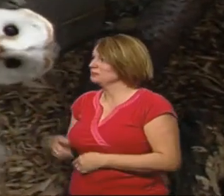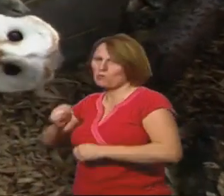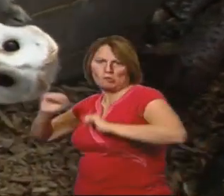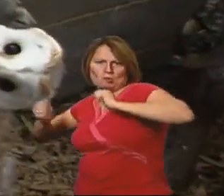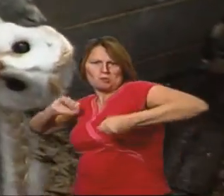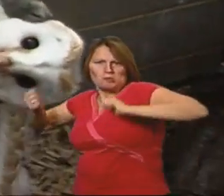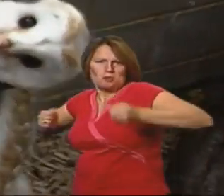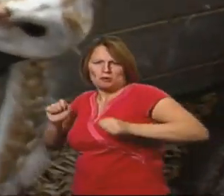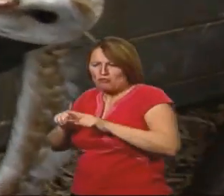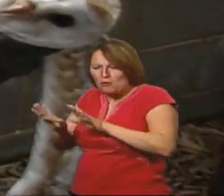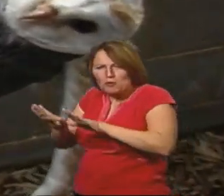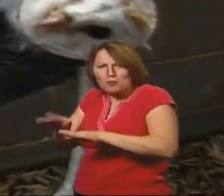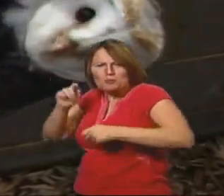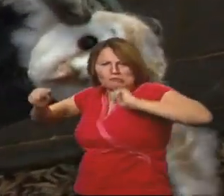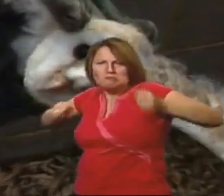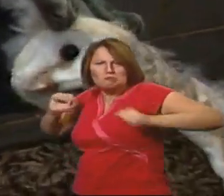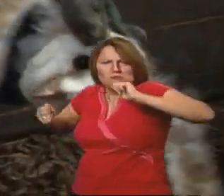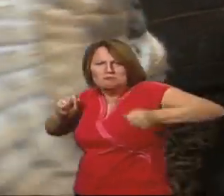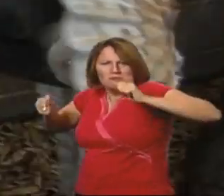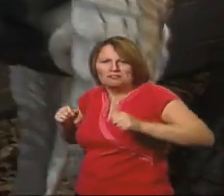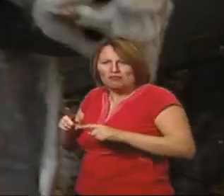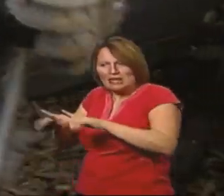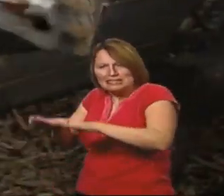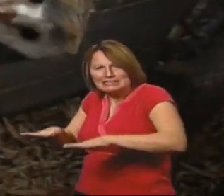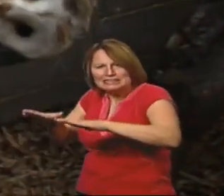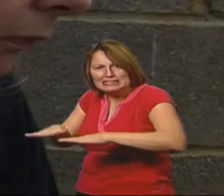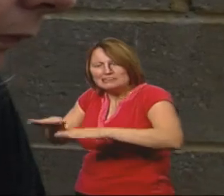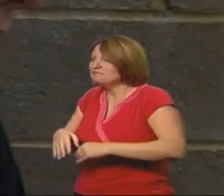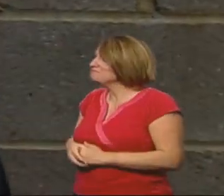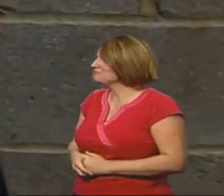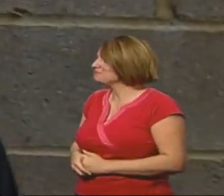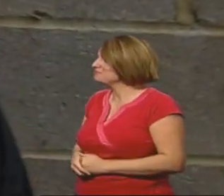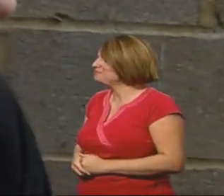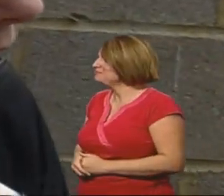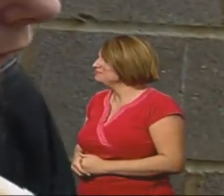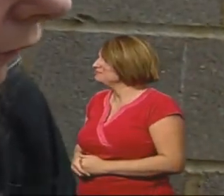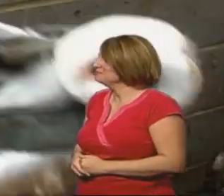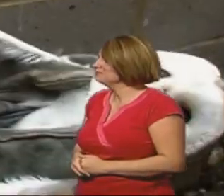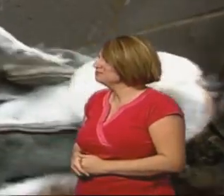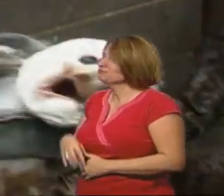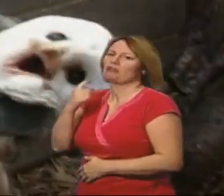Just a minute. Let's have a bit of calming down, shall we?